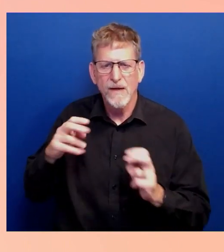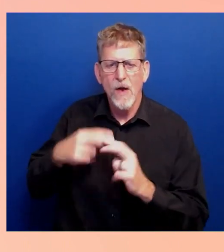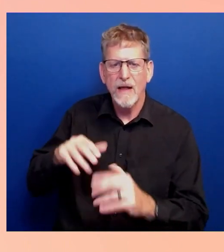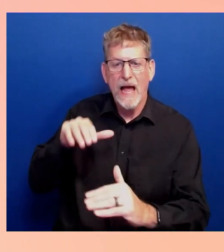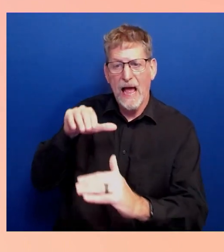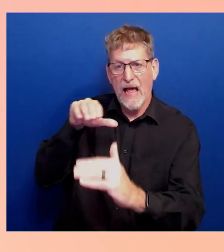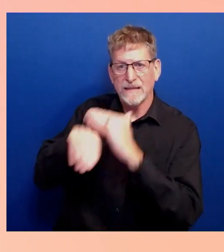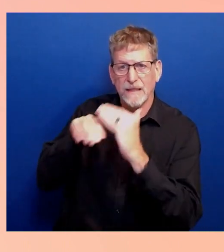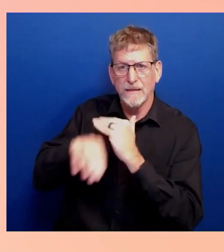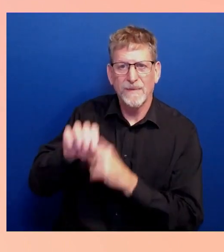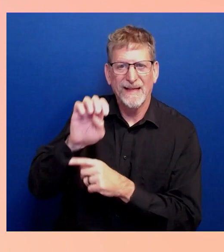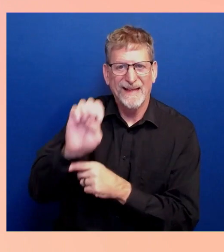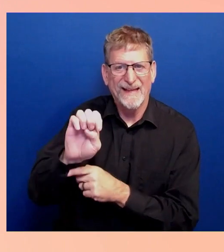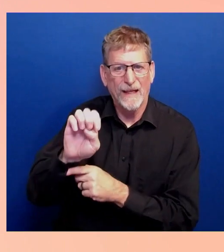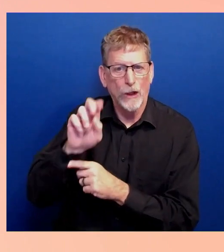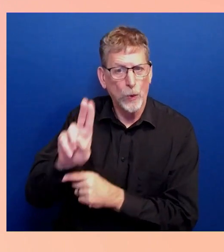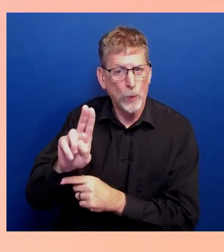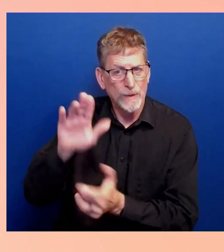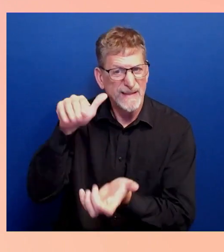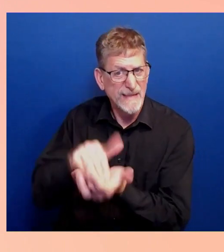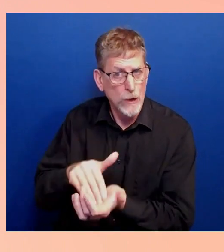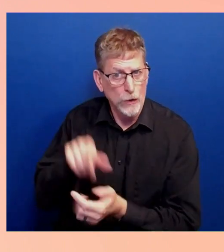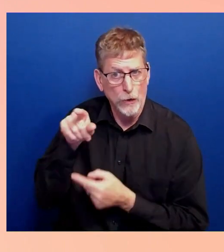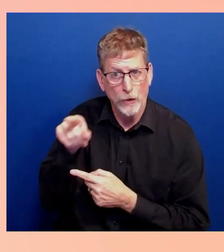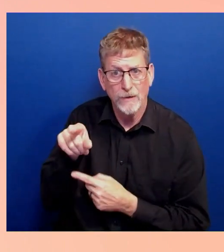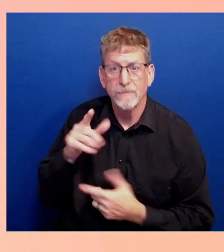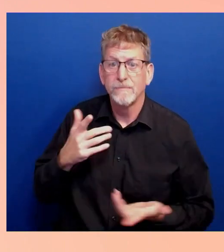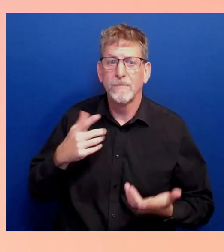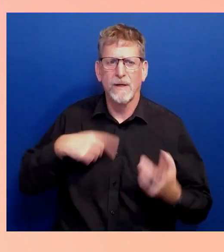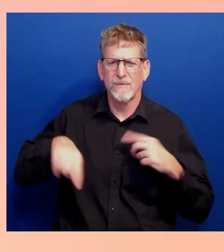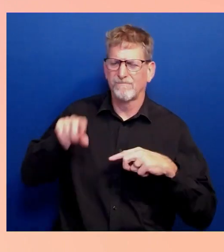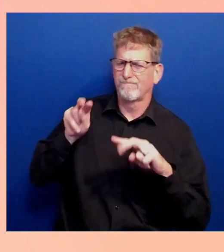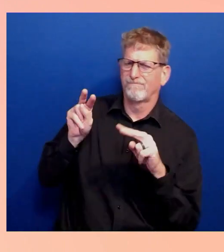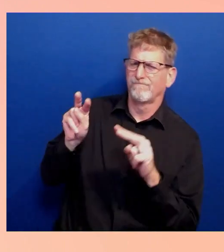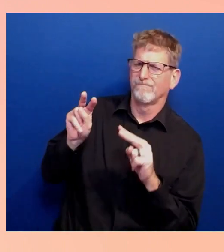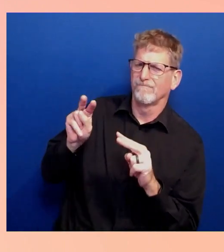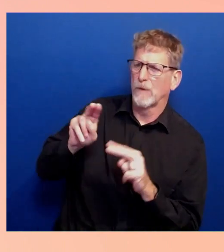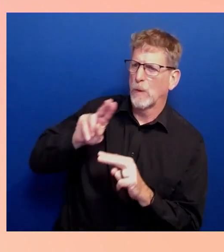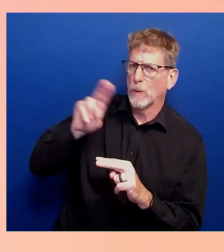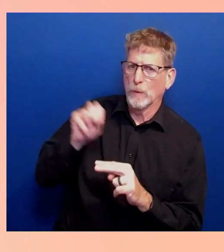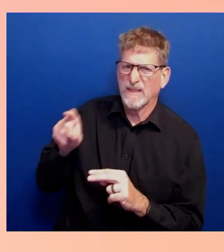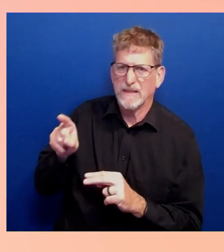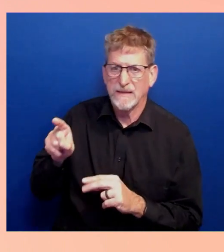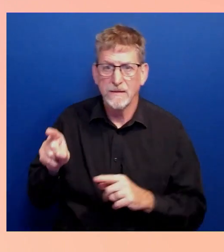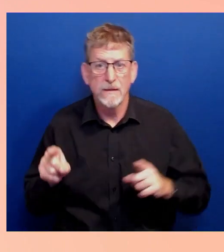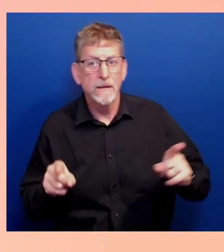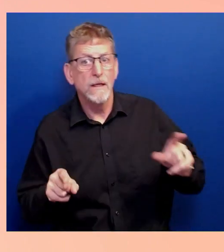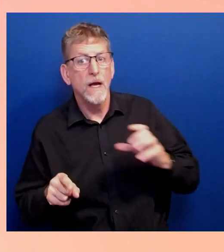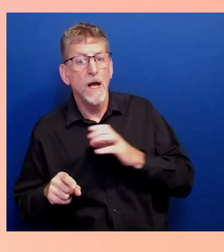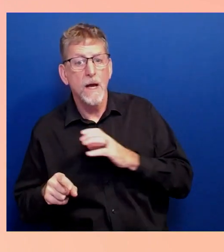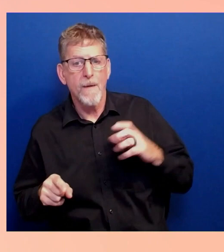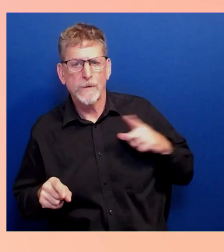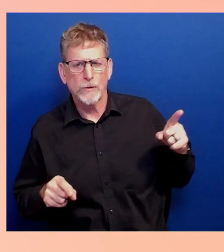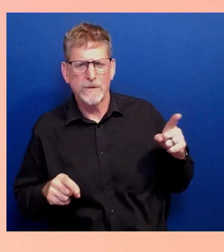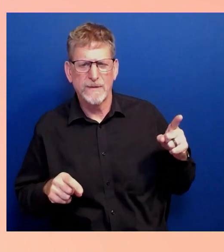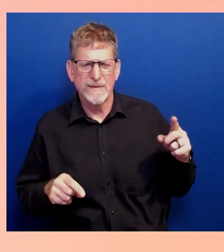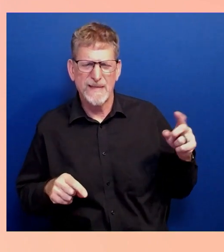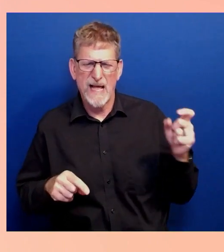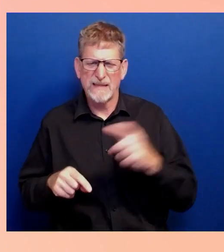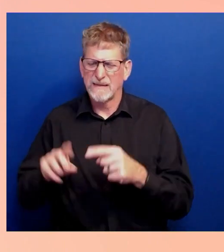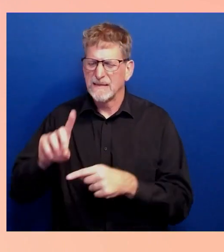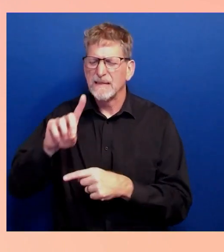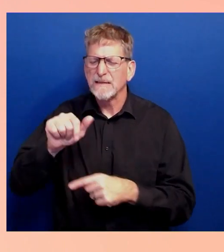we looked at the US and when the Commission asked the disability community what kind of measure they could include in